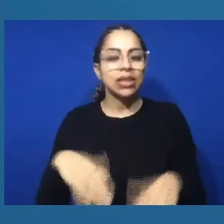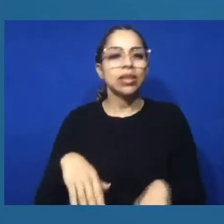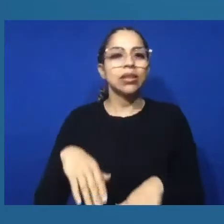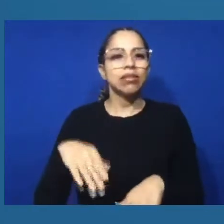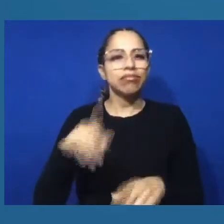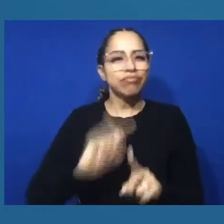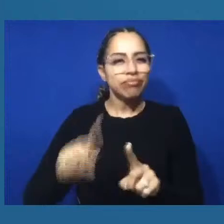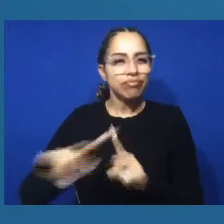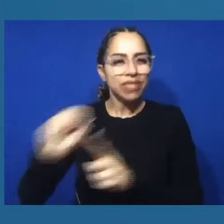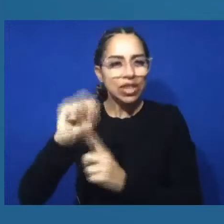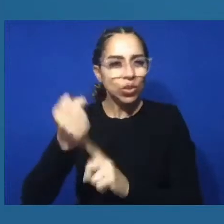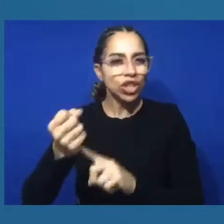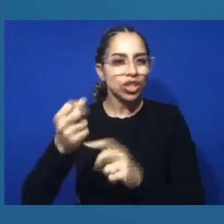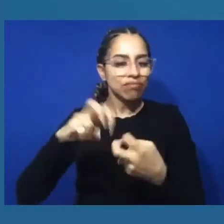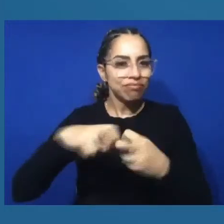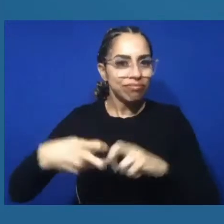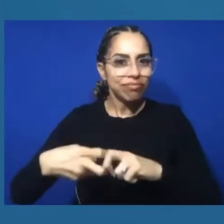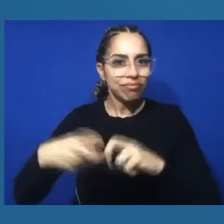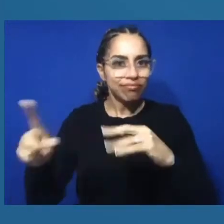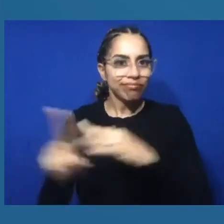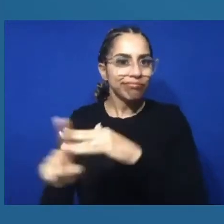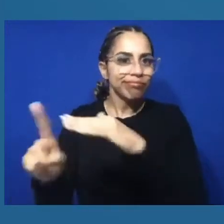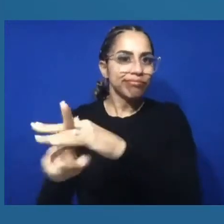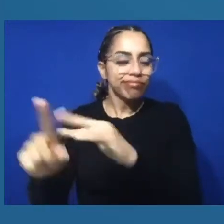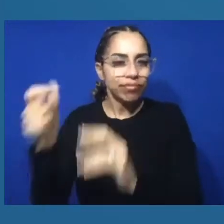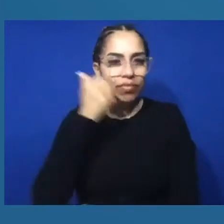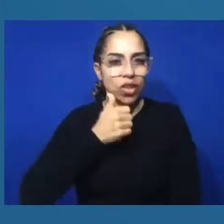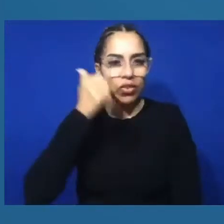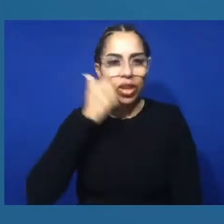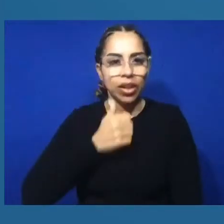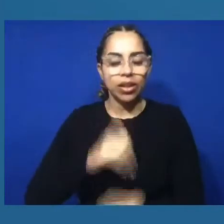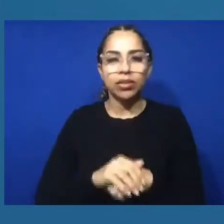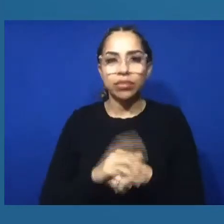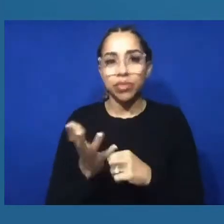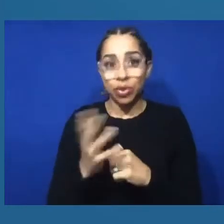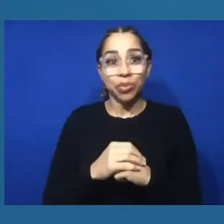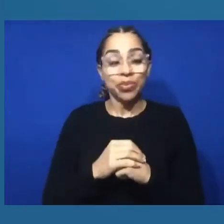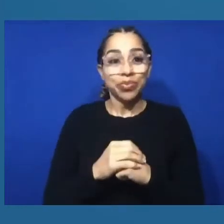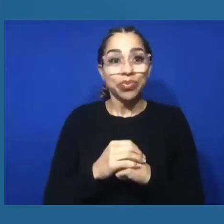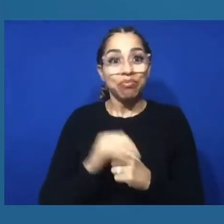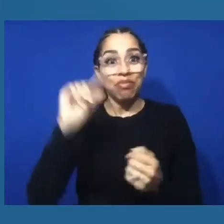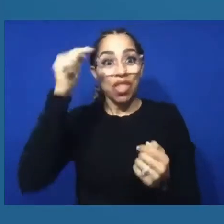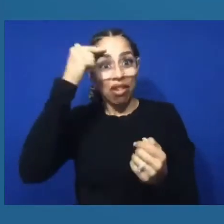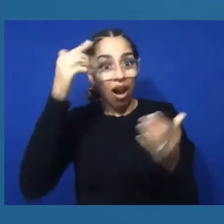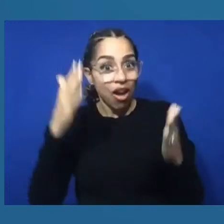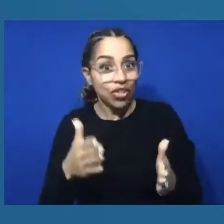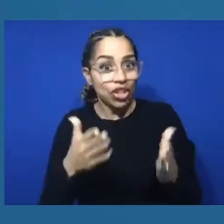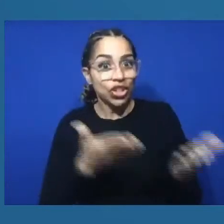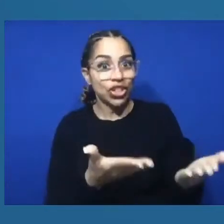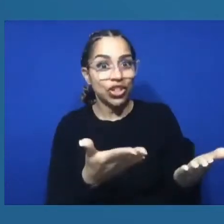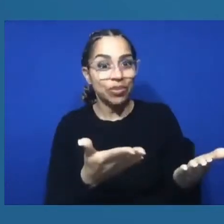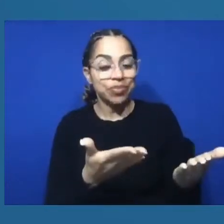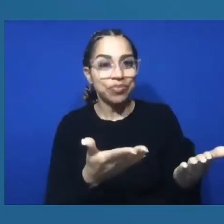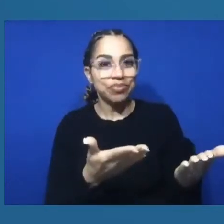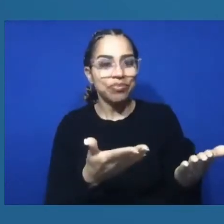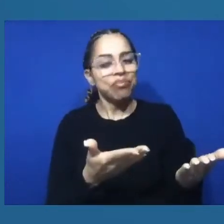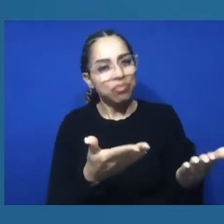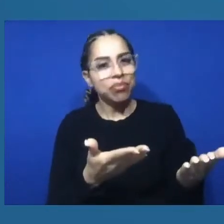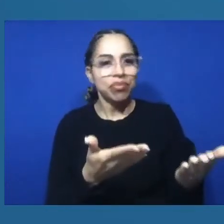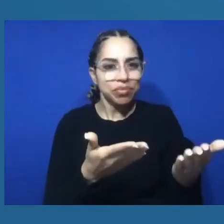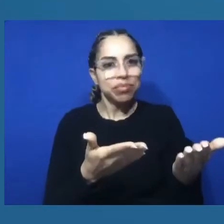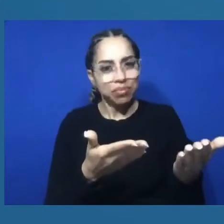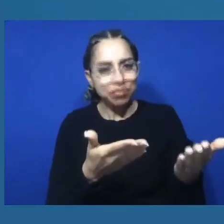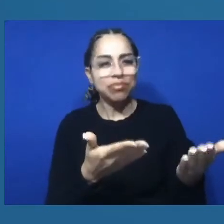issues that they experience on a daily basis. And so having the governor to come and kind of put